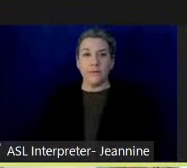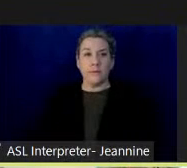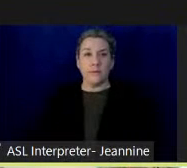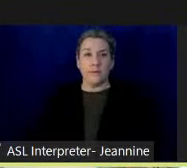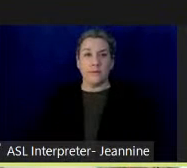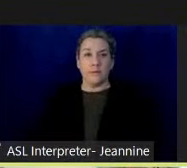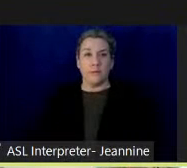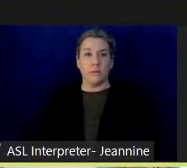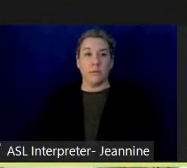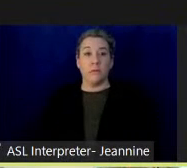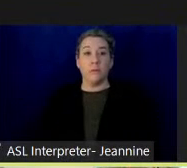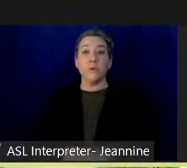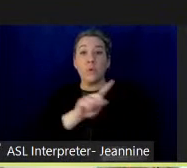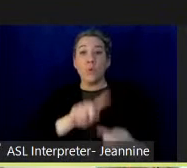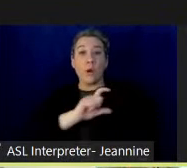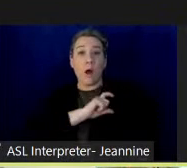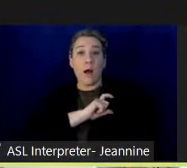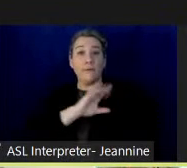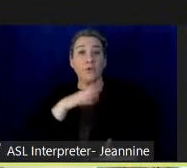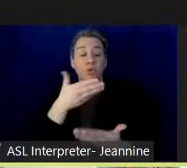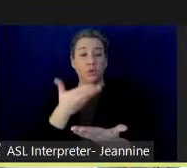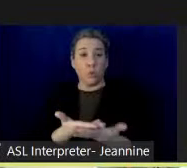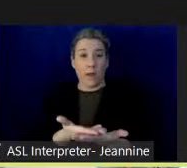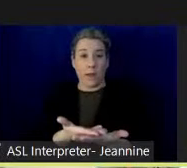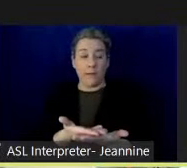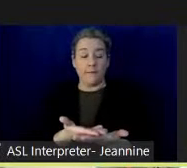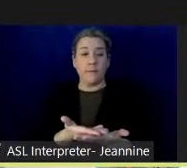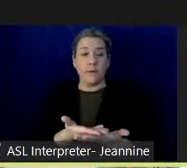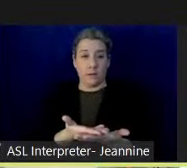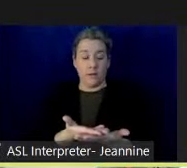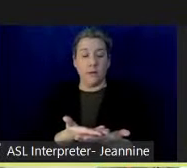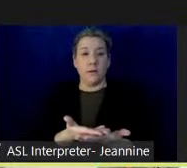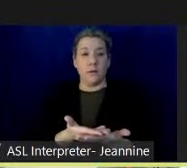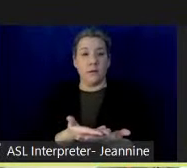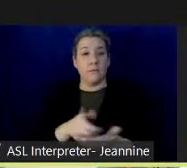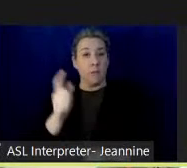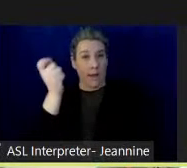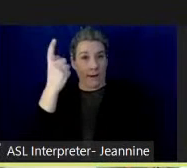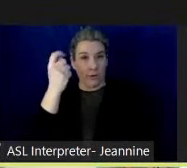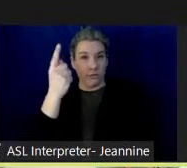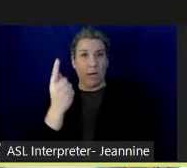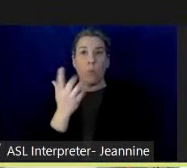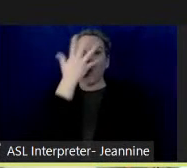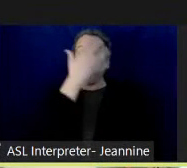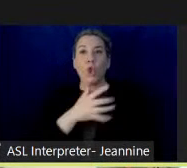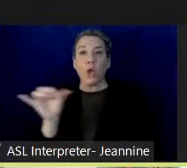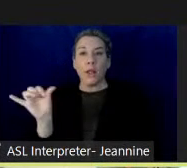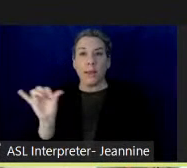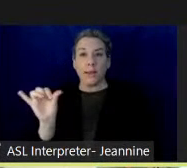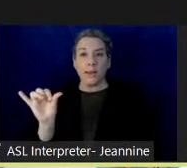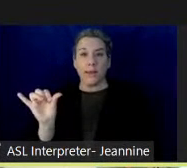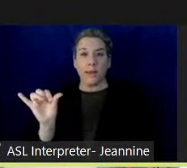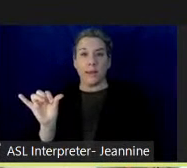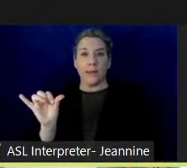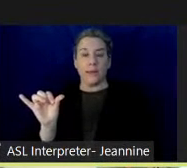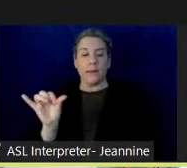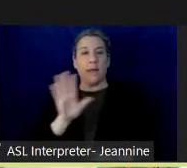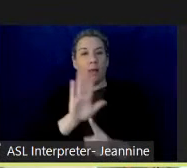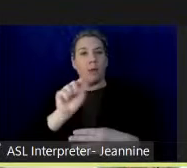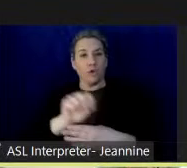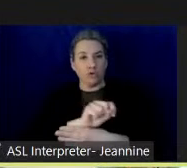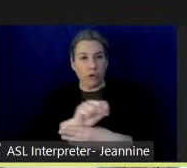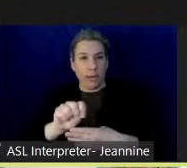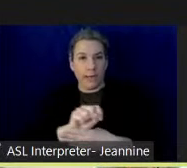When first responding officers arrive on location, I want you to understand what that's going to look like, how they're trained, and then how